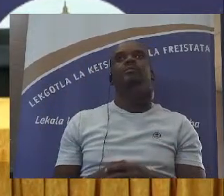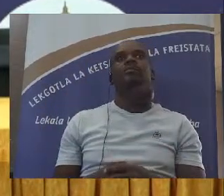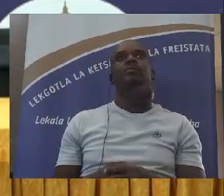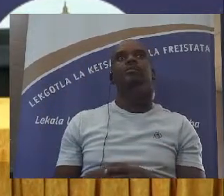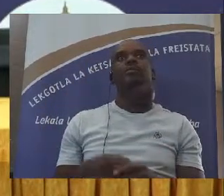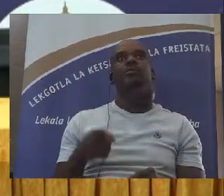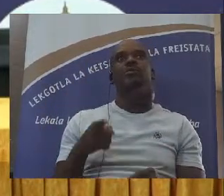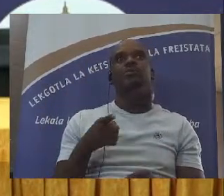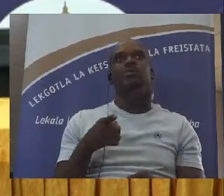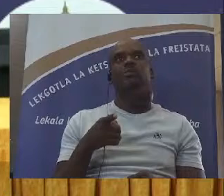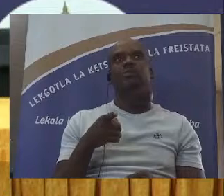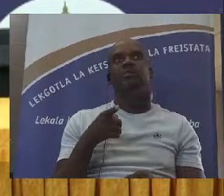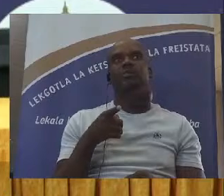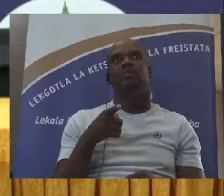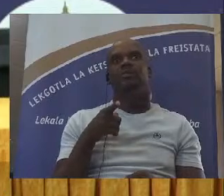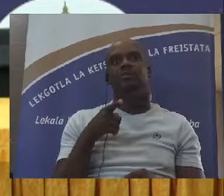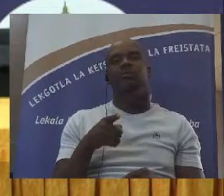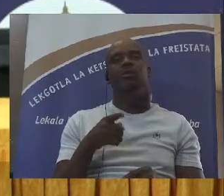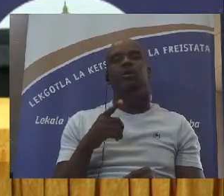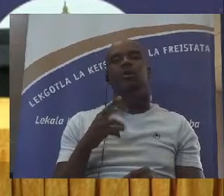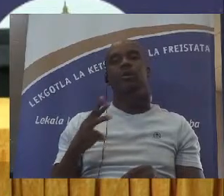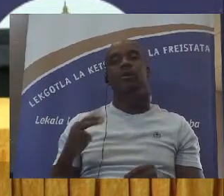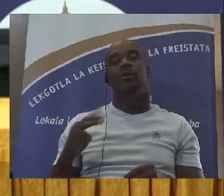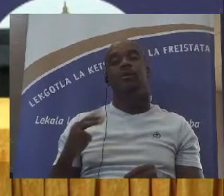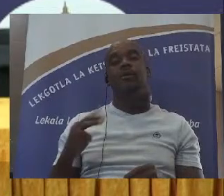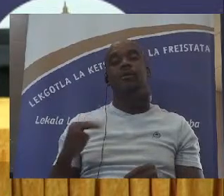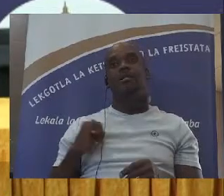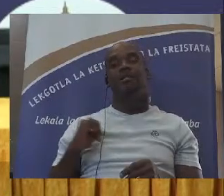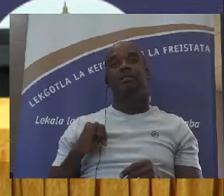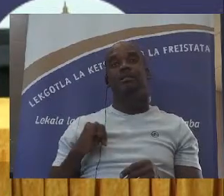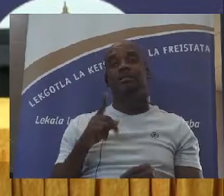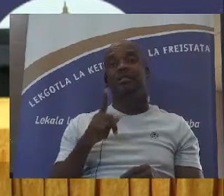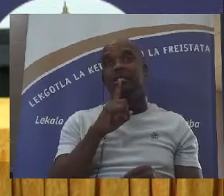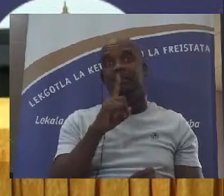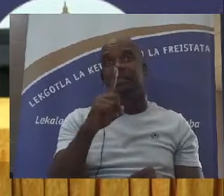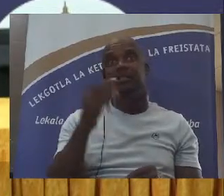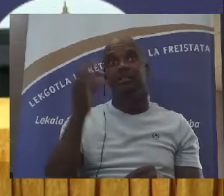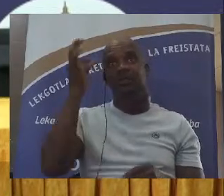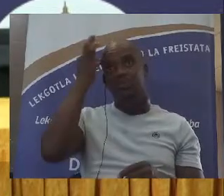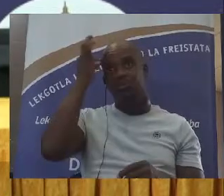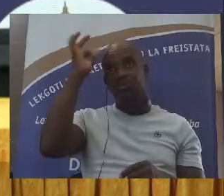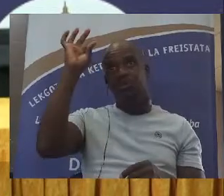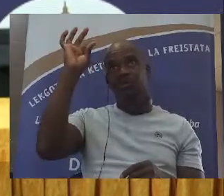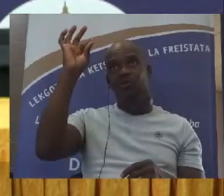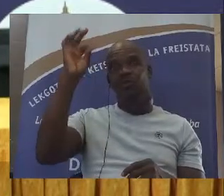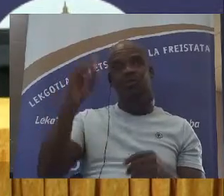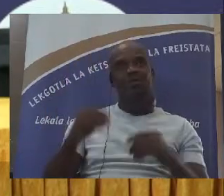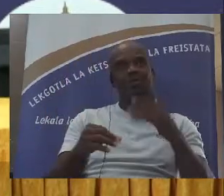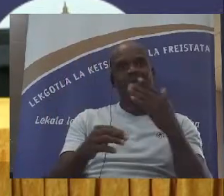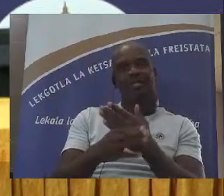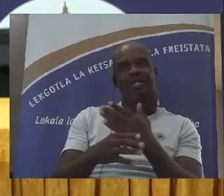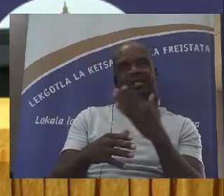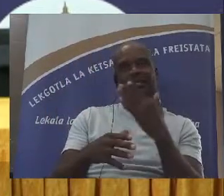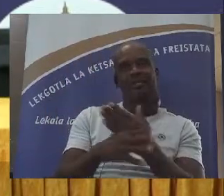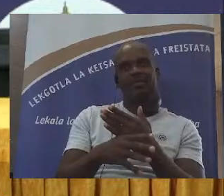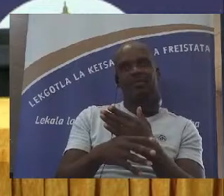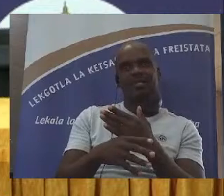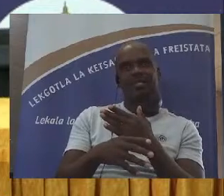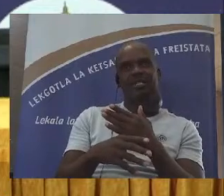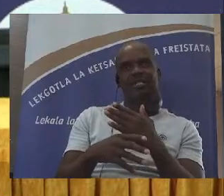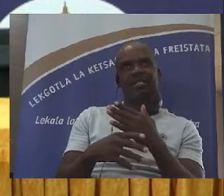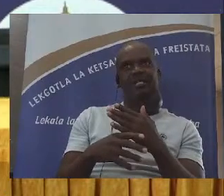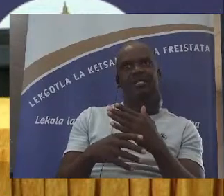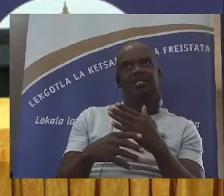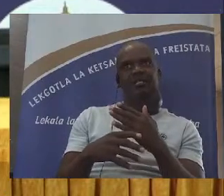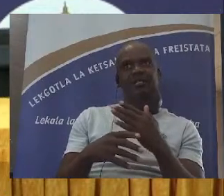saying is, government, you should stop working in silos. You should, government, work closer together.